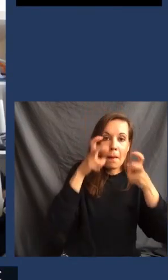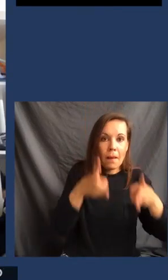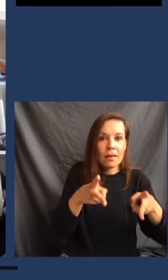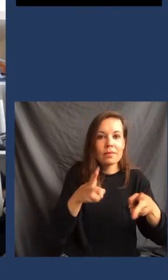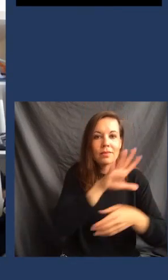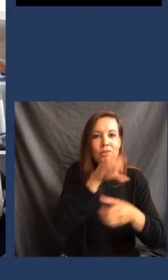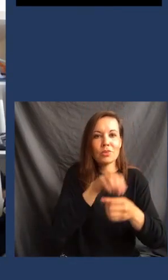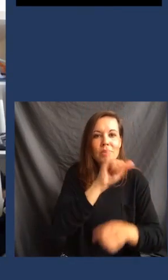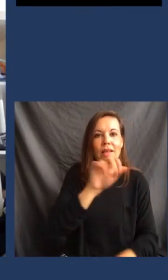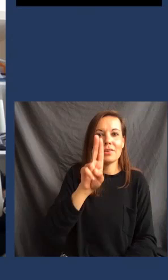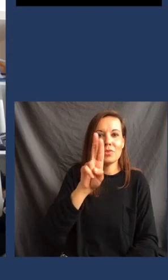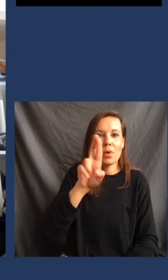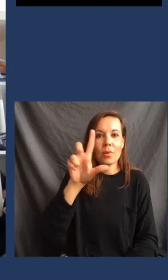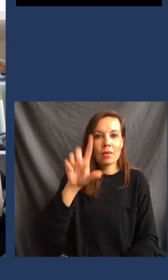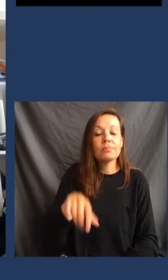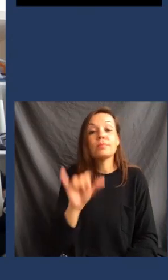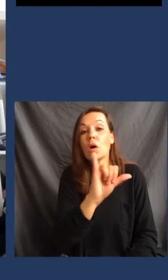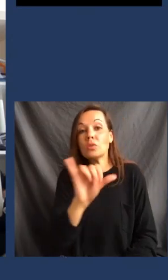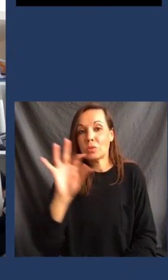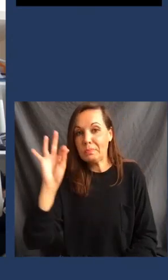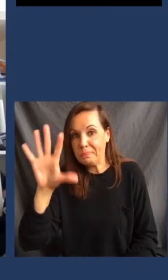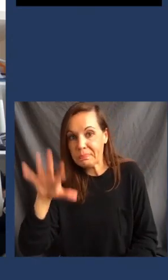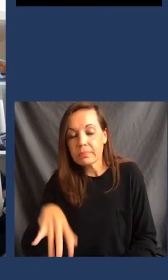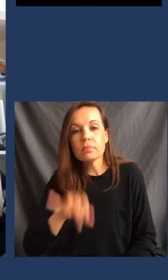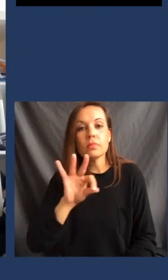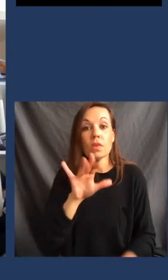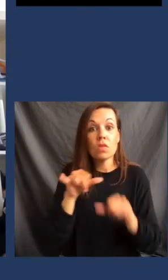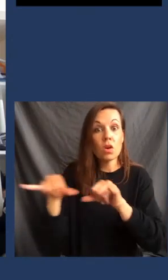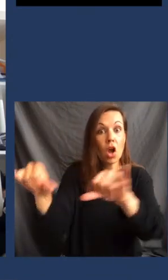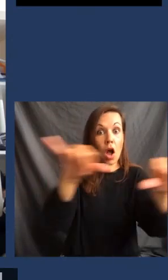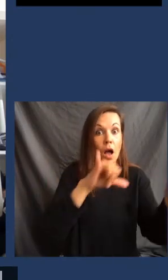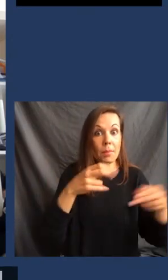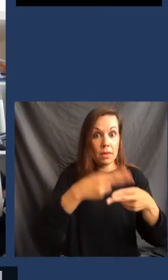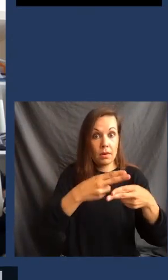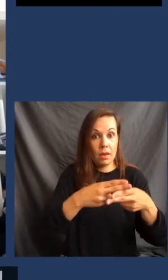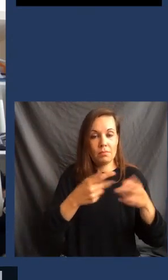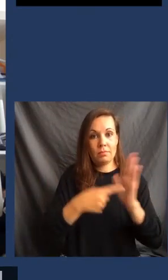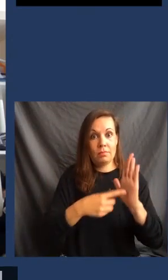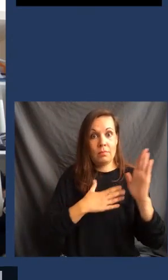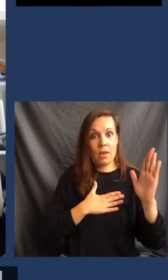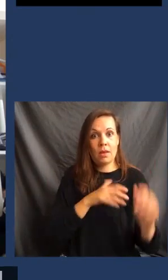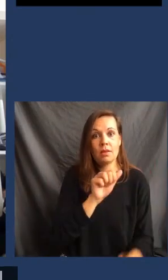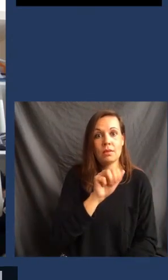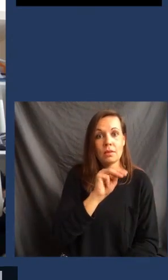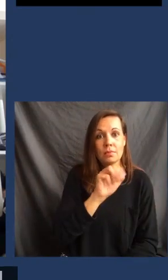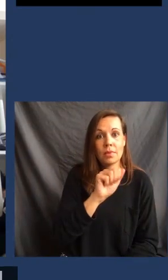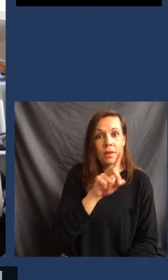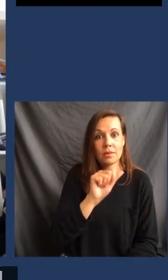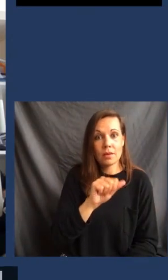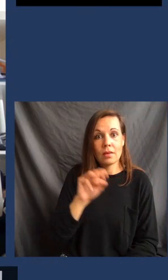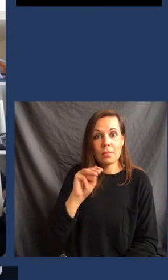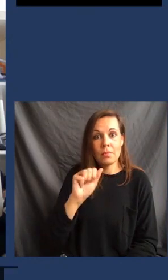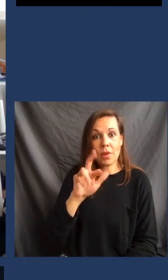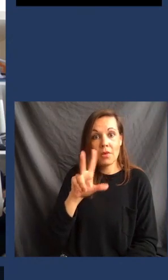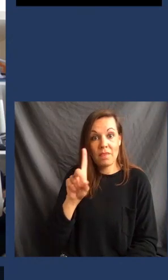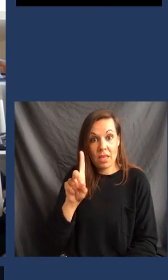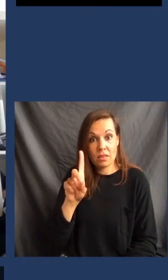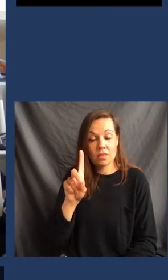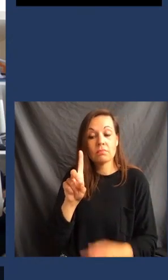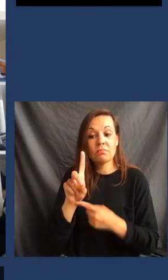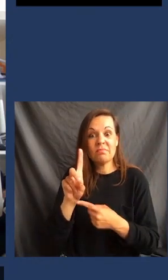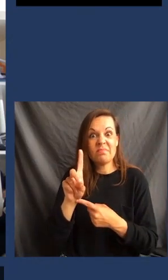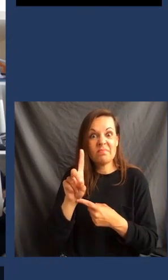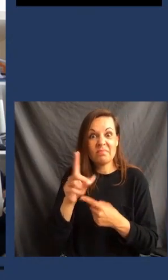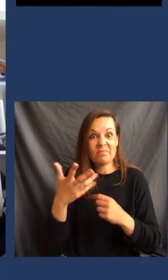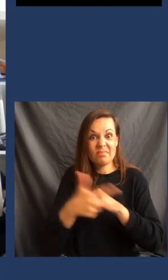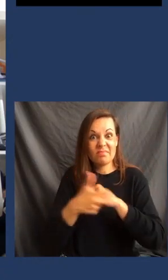well, if you have a common name, if the name Amanda Merrifield is already taken for a profile URL,